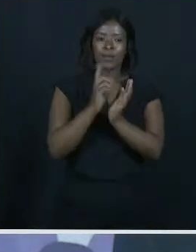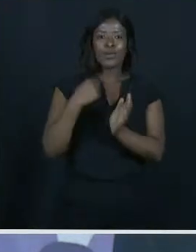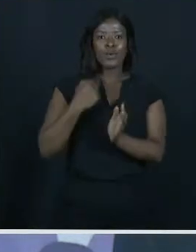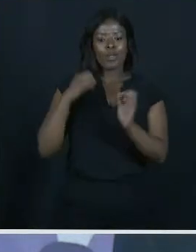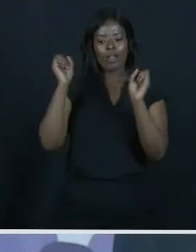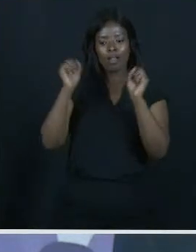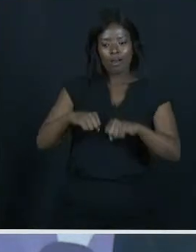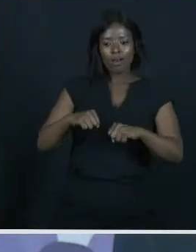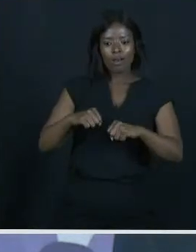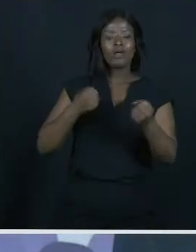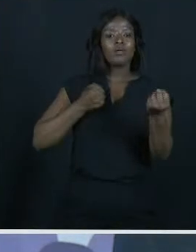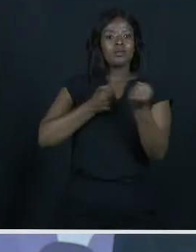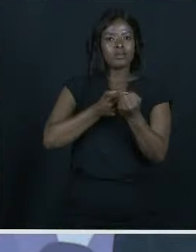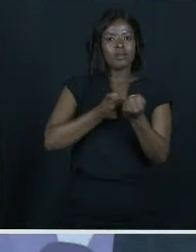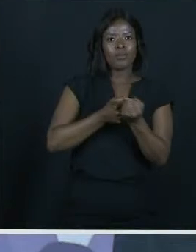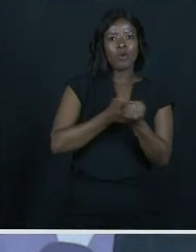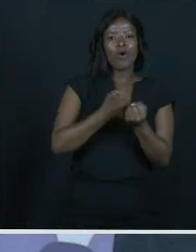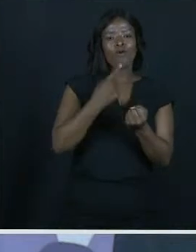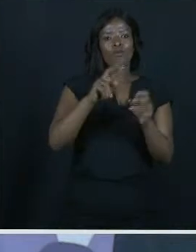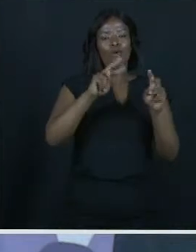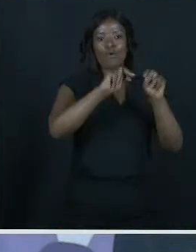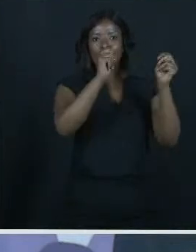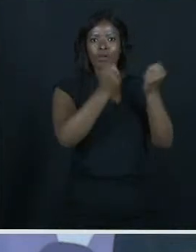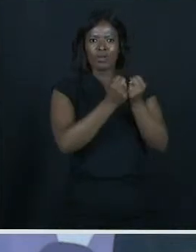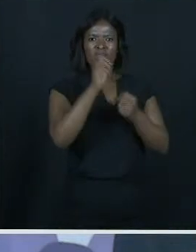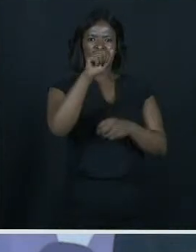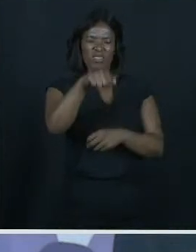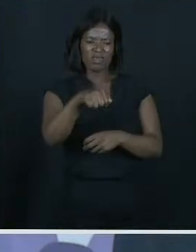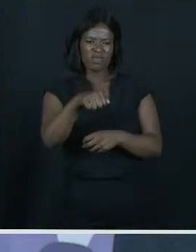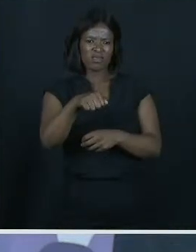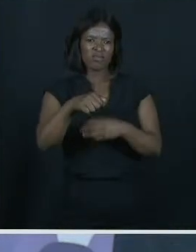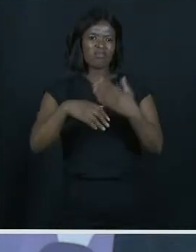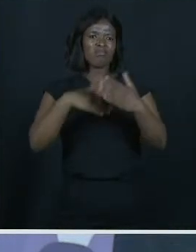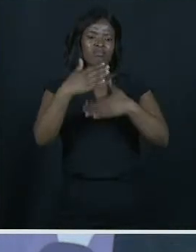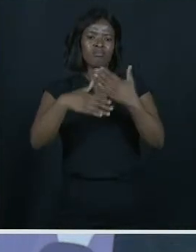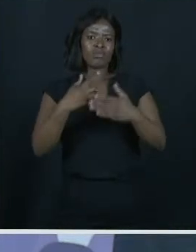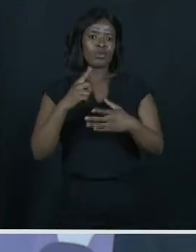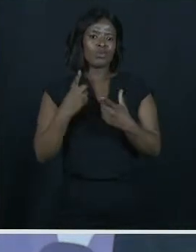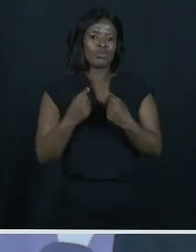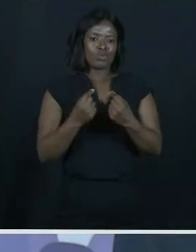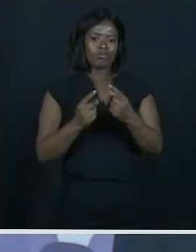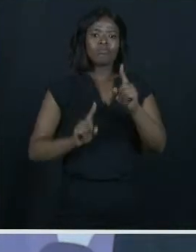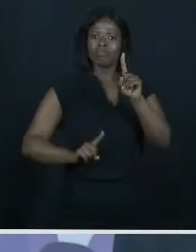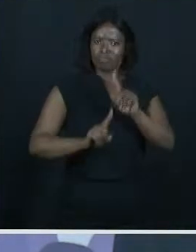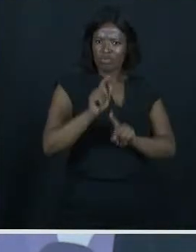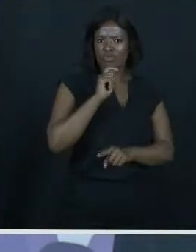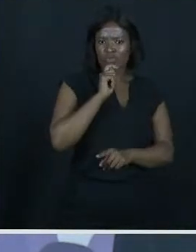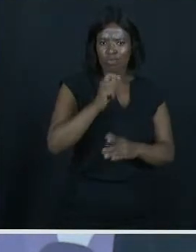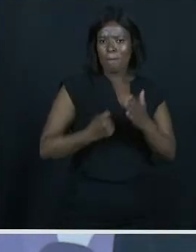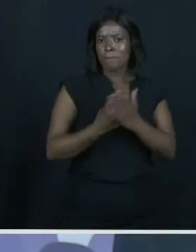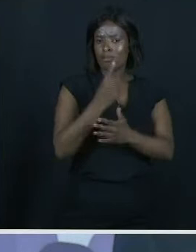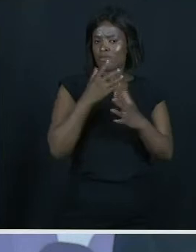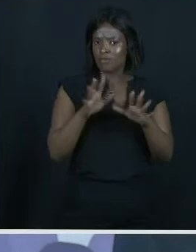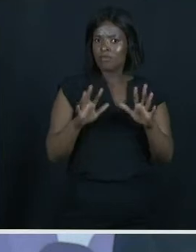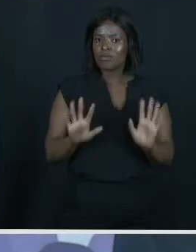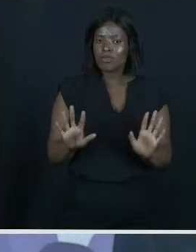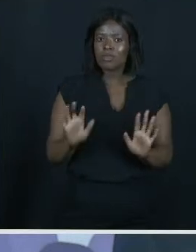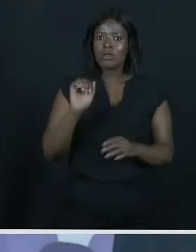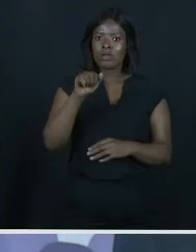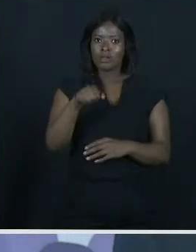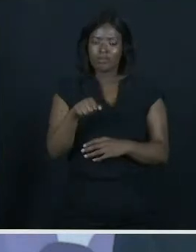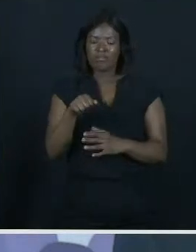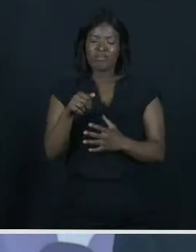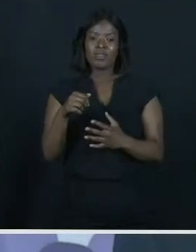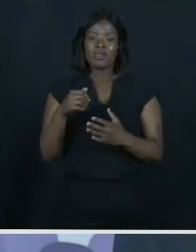programs aligned with national priorities, and we did. And the President just mentioned it in his speech. Our joint